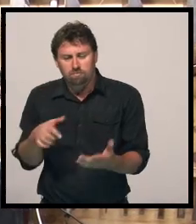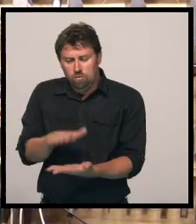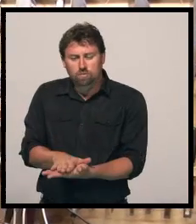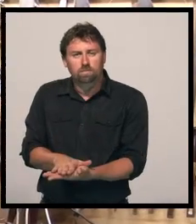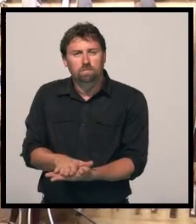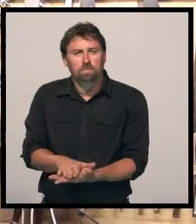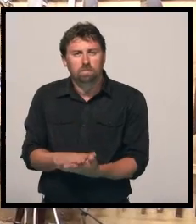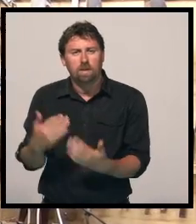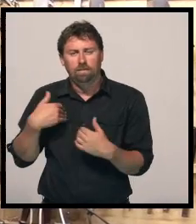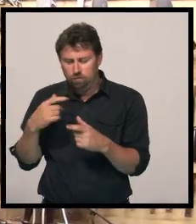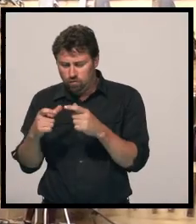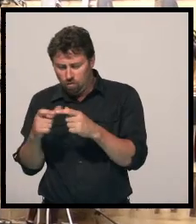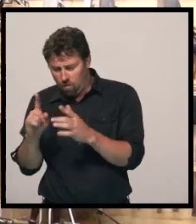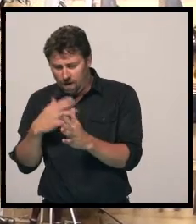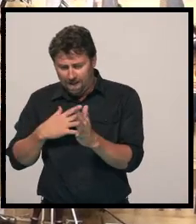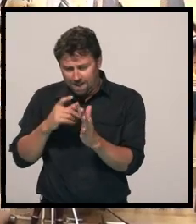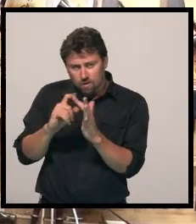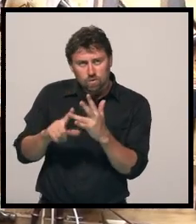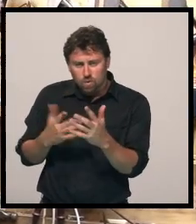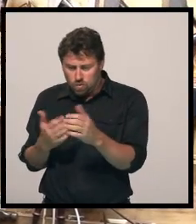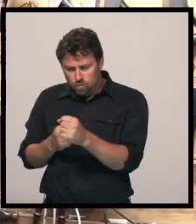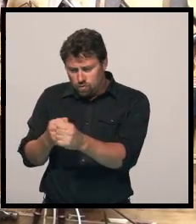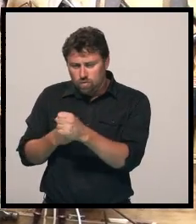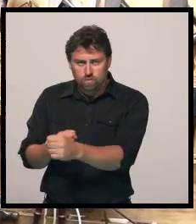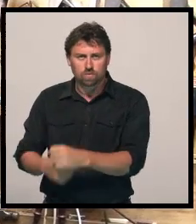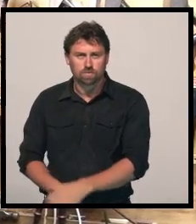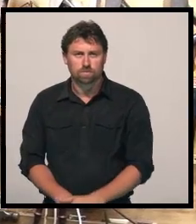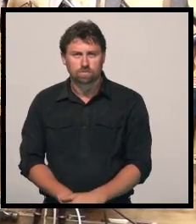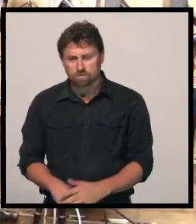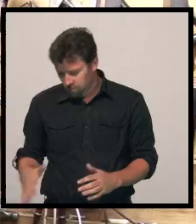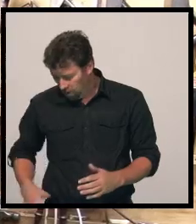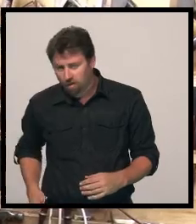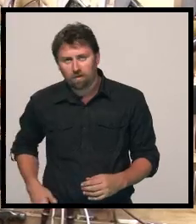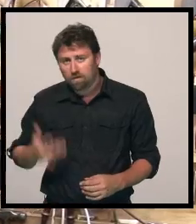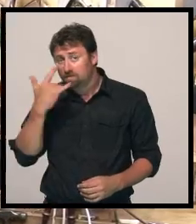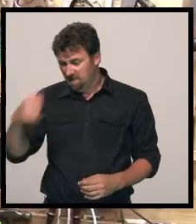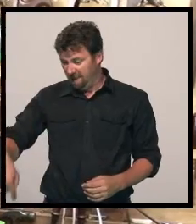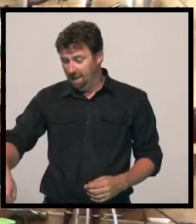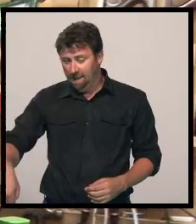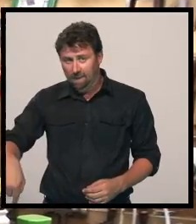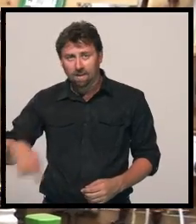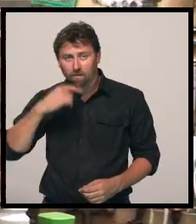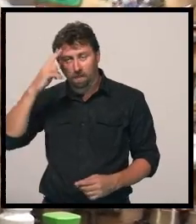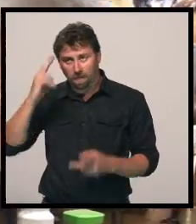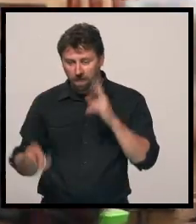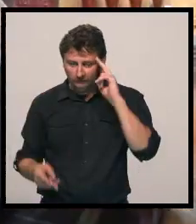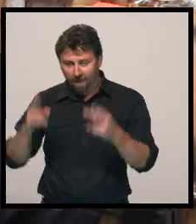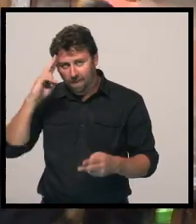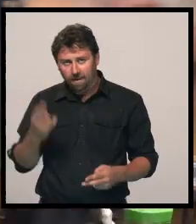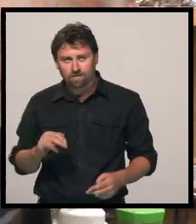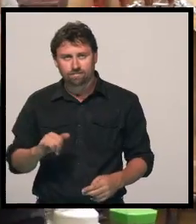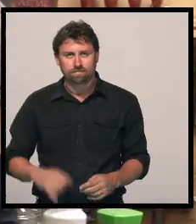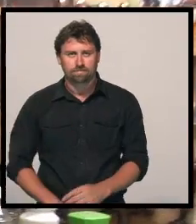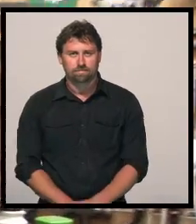trimmer. So here we go. Bob's going to get shavings on his head. It's a bit noisy, I better put my earmuffs